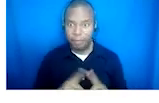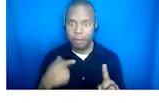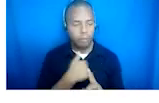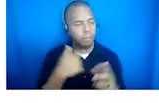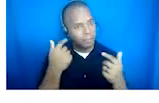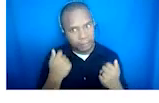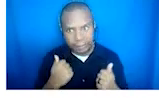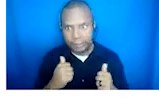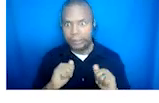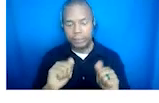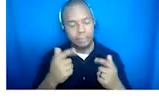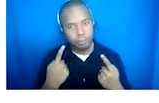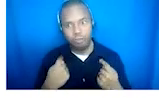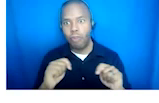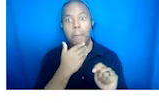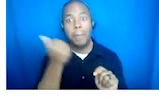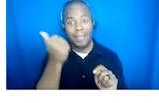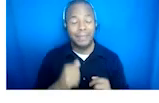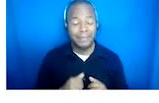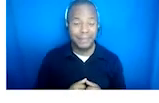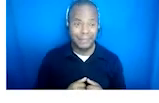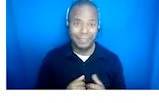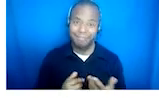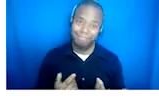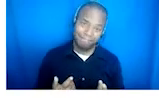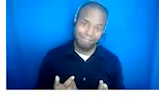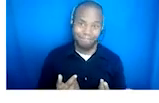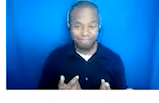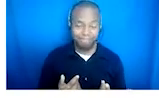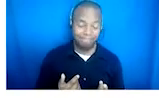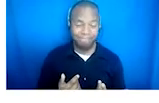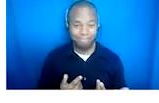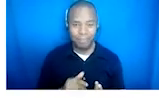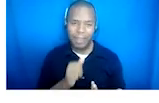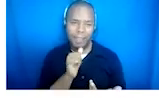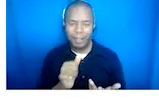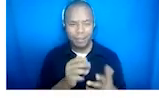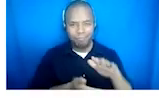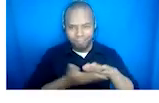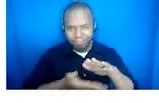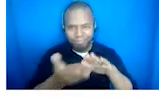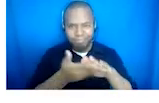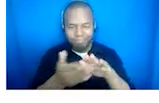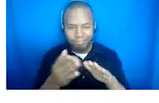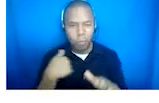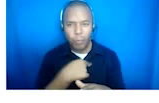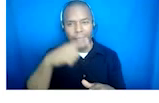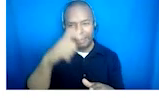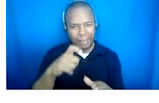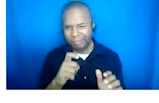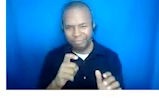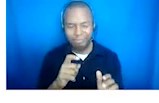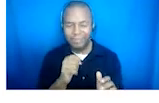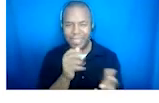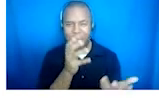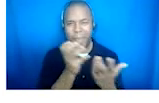effort, but it just didn't perform and provide what was intended for